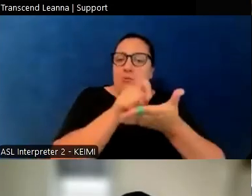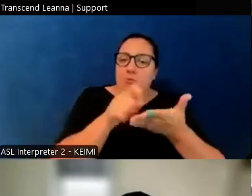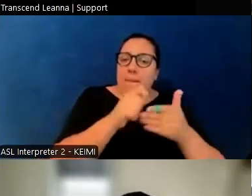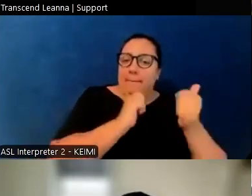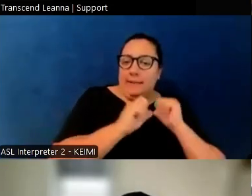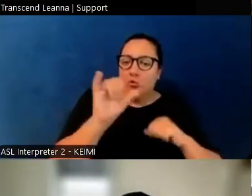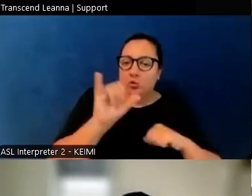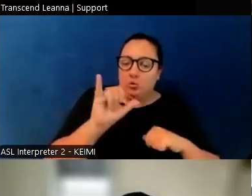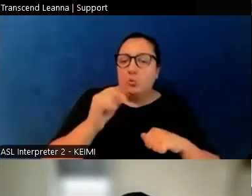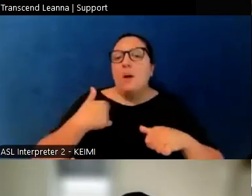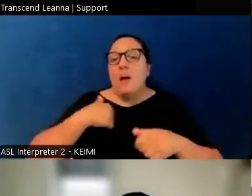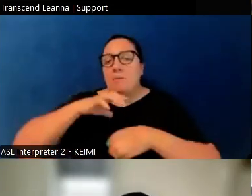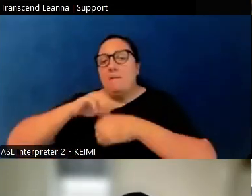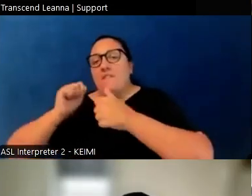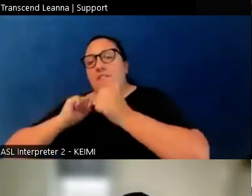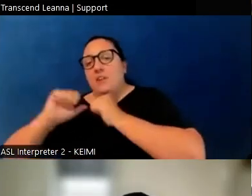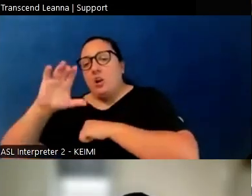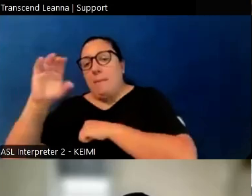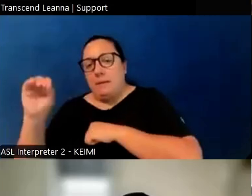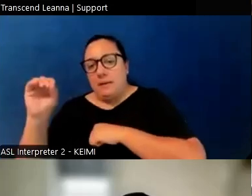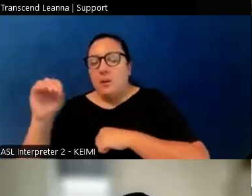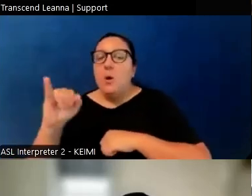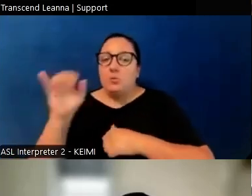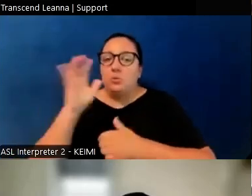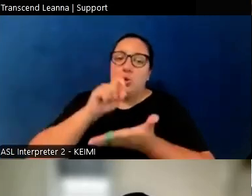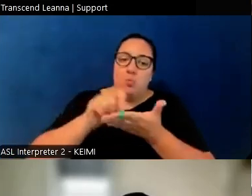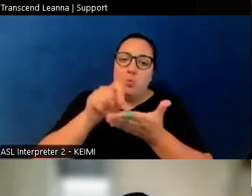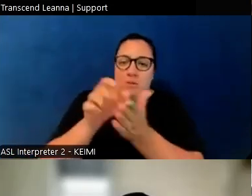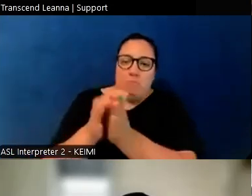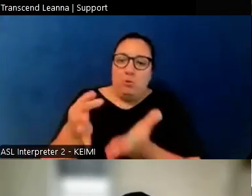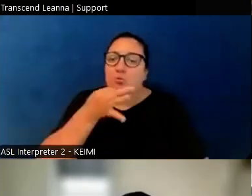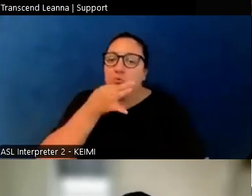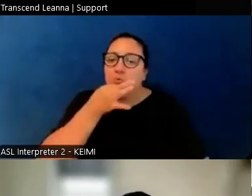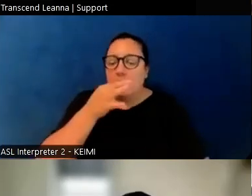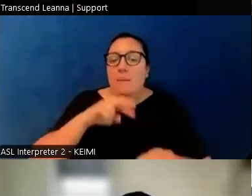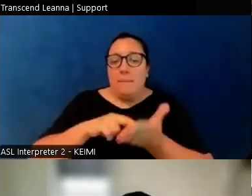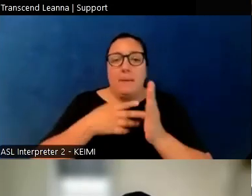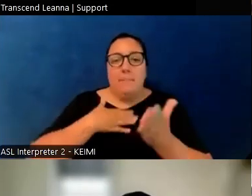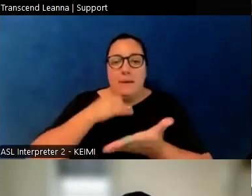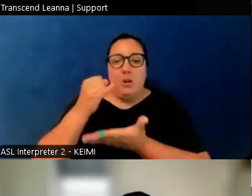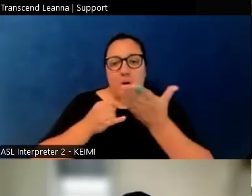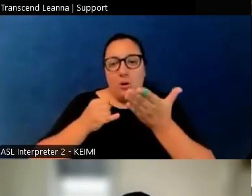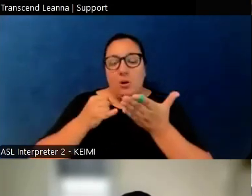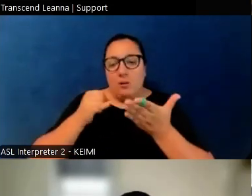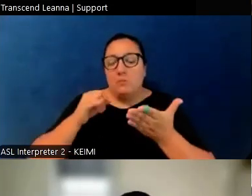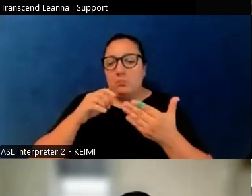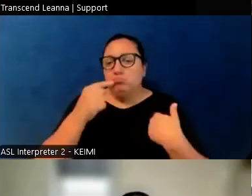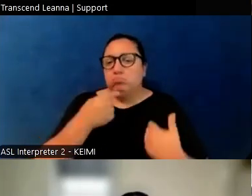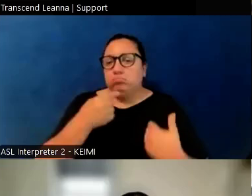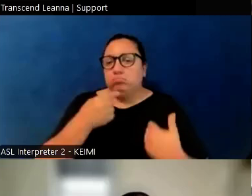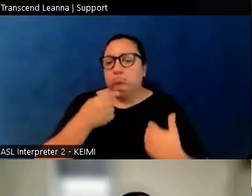I'm also working on a novel. So I take my artistic work very, very seriously, despite the fact that I have problems that have nothing to do